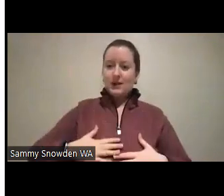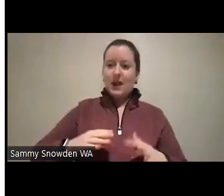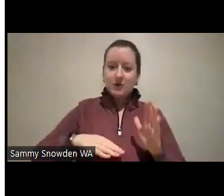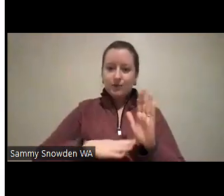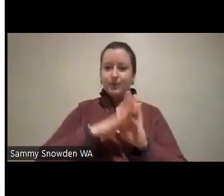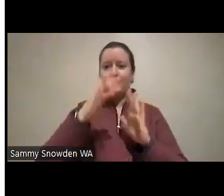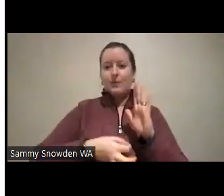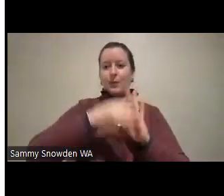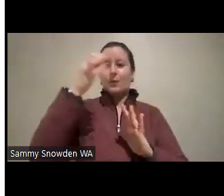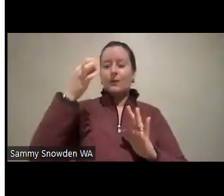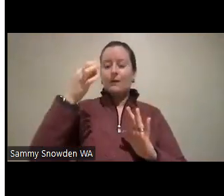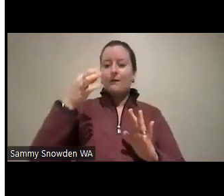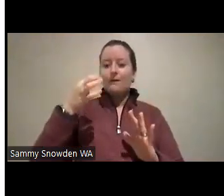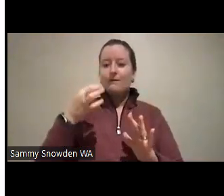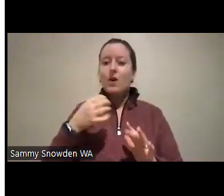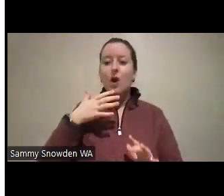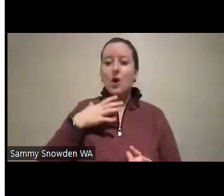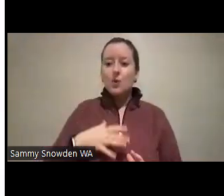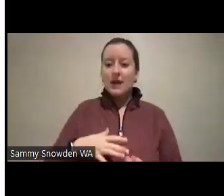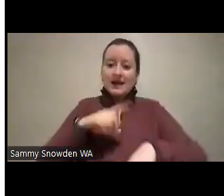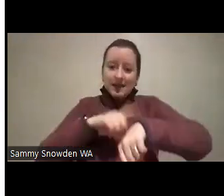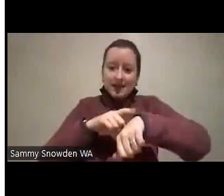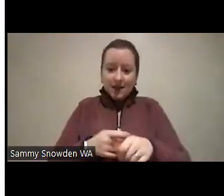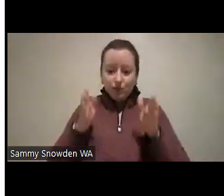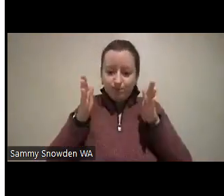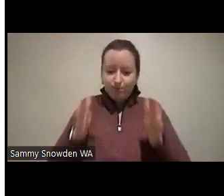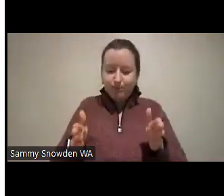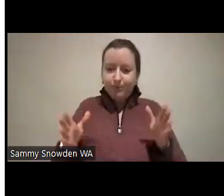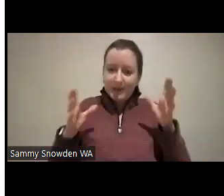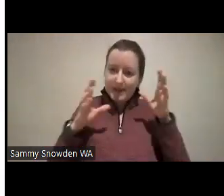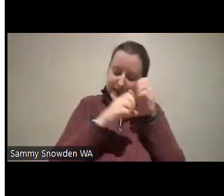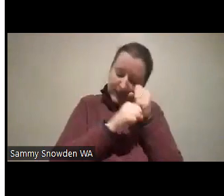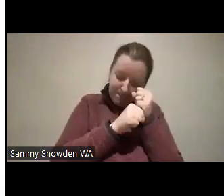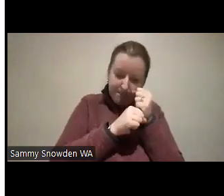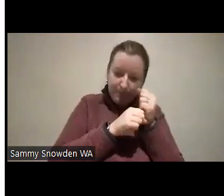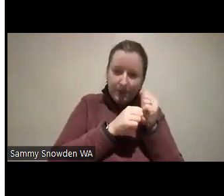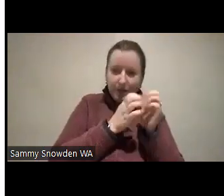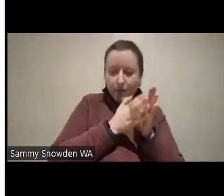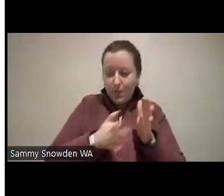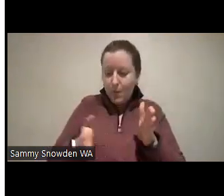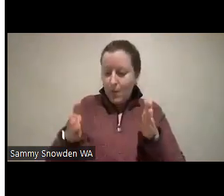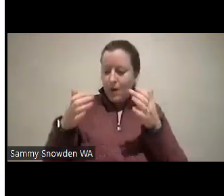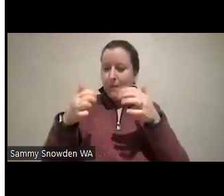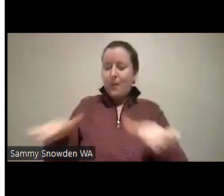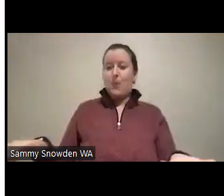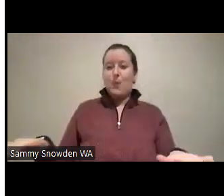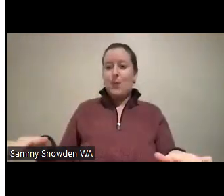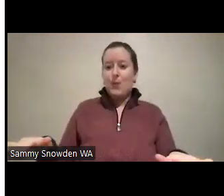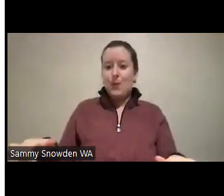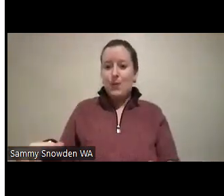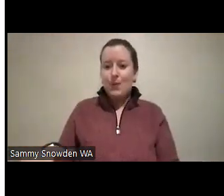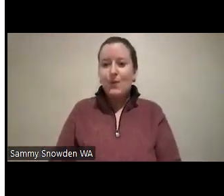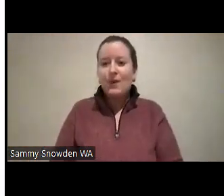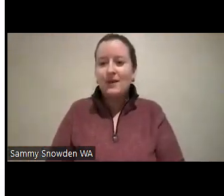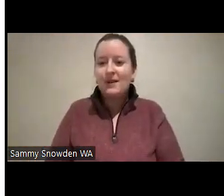good quality sleep is one of the most effective self-help measures that you can take to maintain or